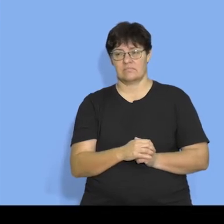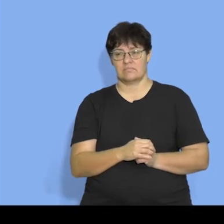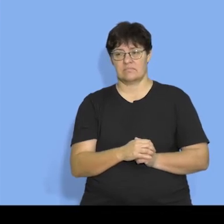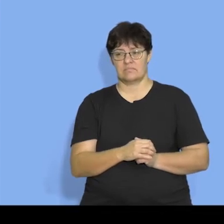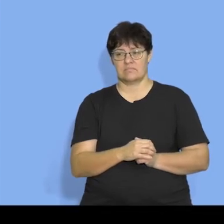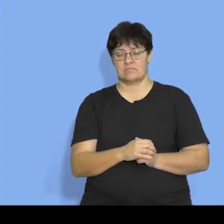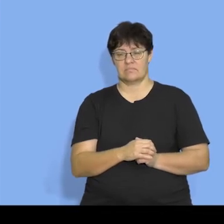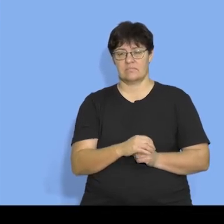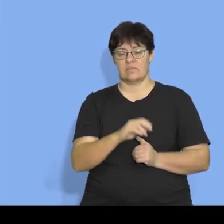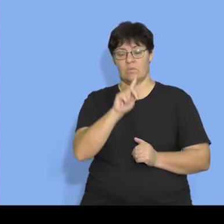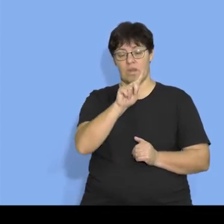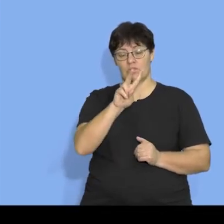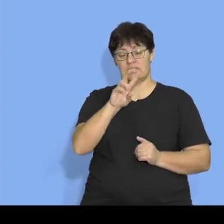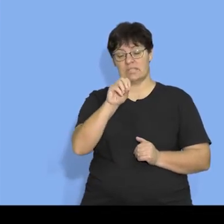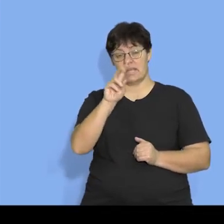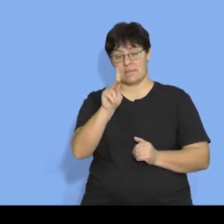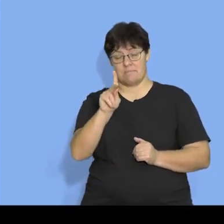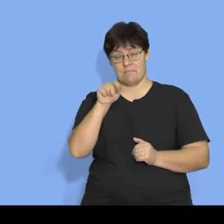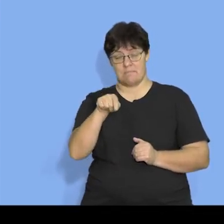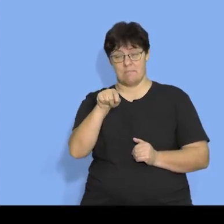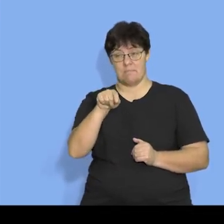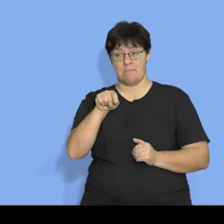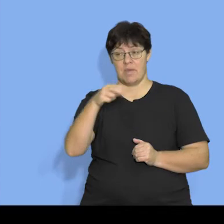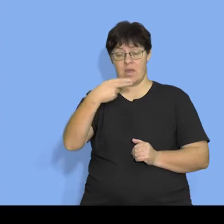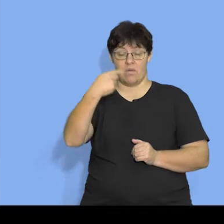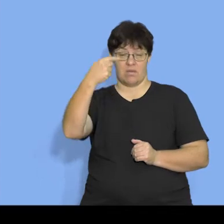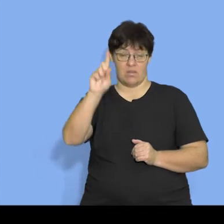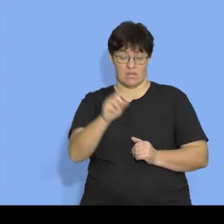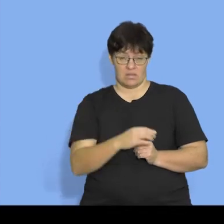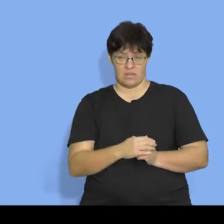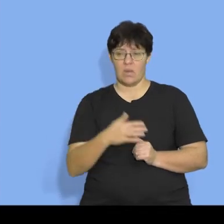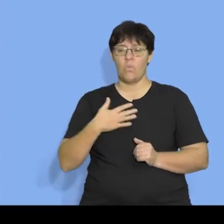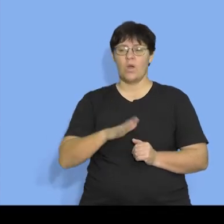120 kilometers per hour, and they want to know